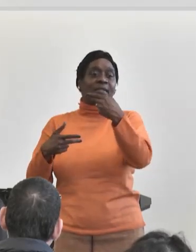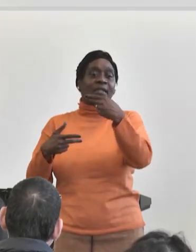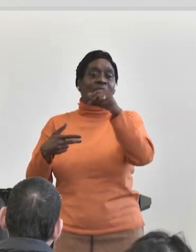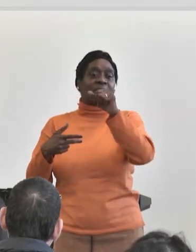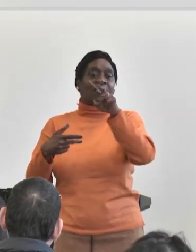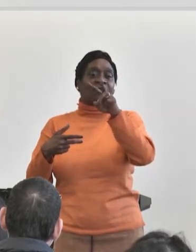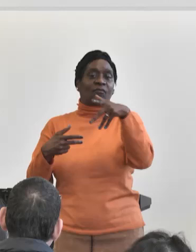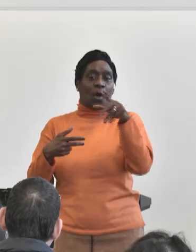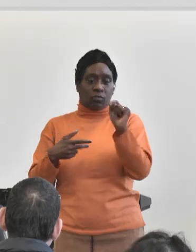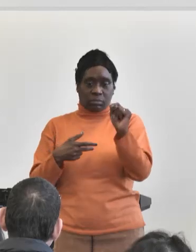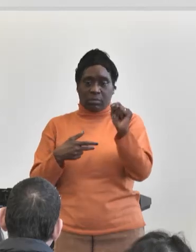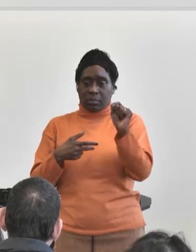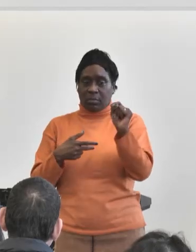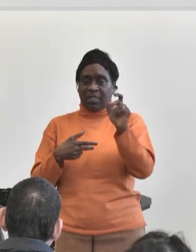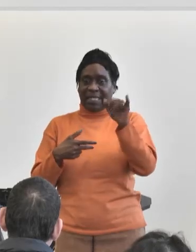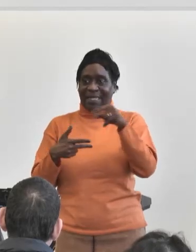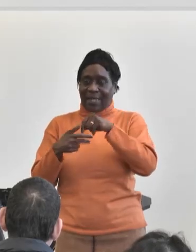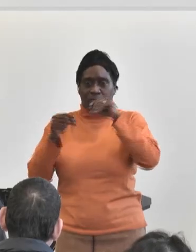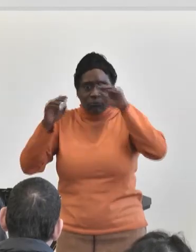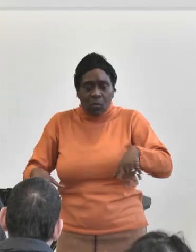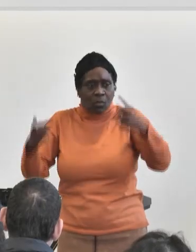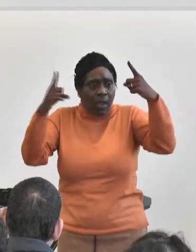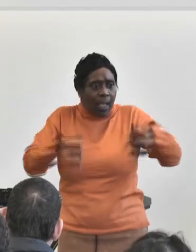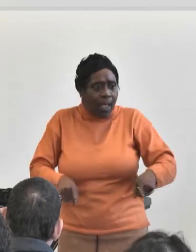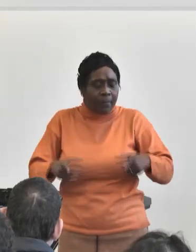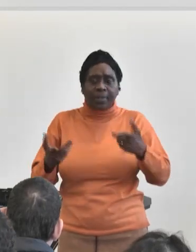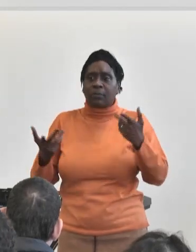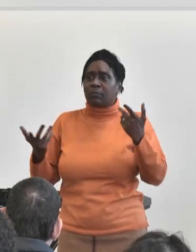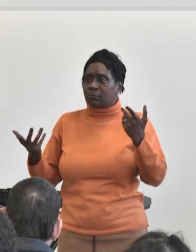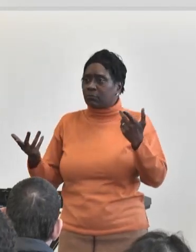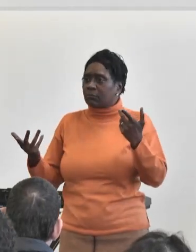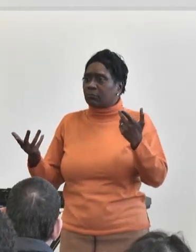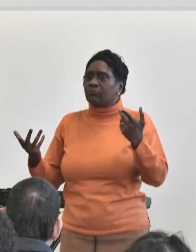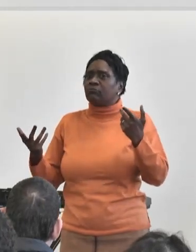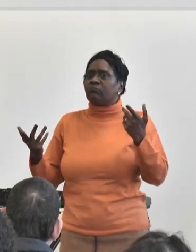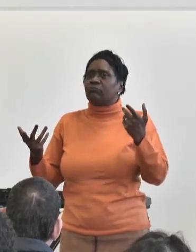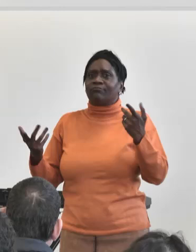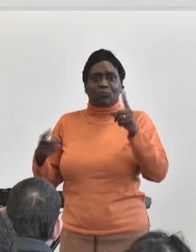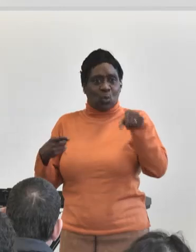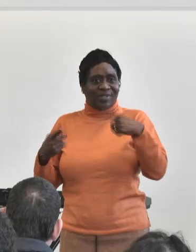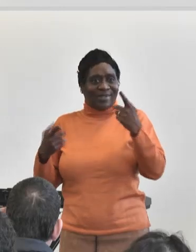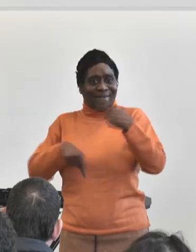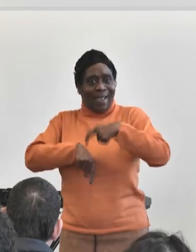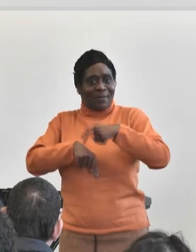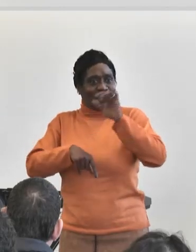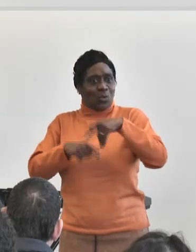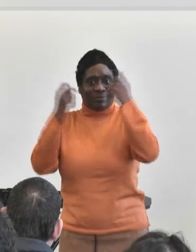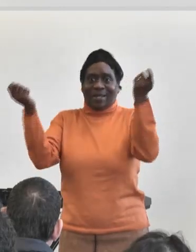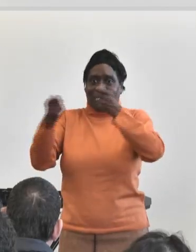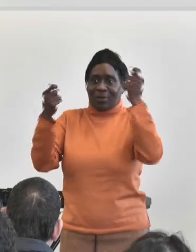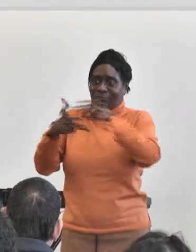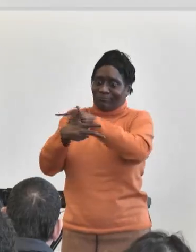llama Shavuot. And this miracle takes place y este milagro toma lugar during one of those feasts. Durante uno de esos